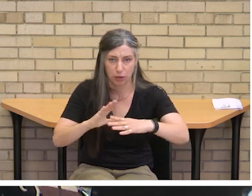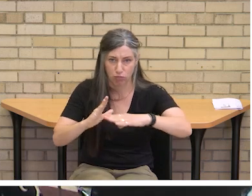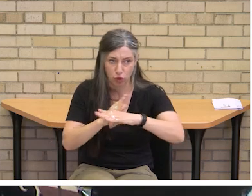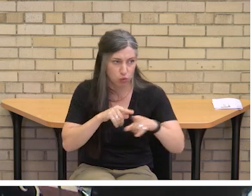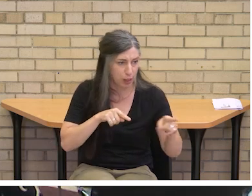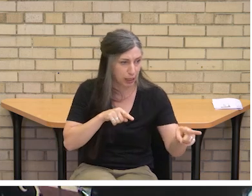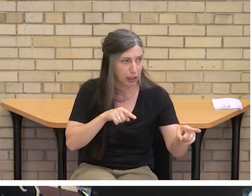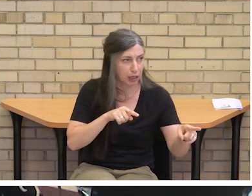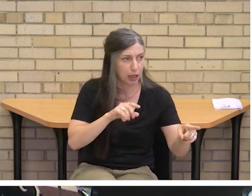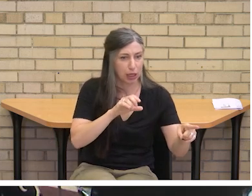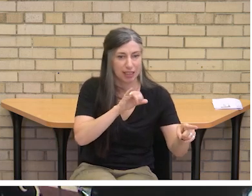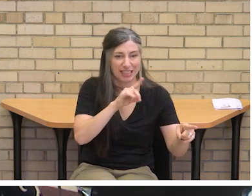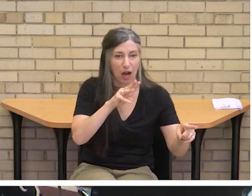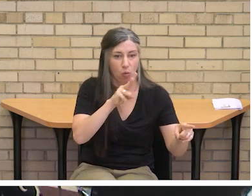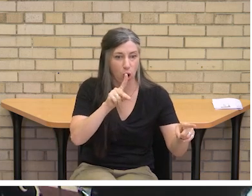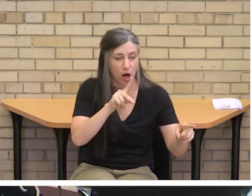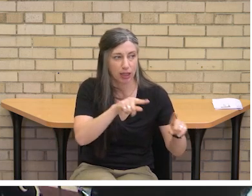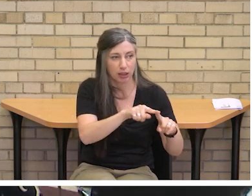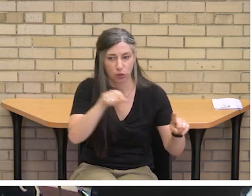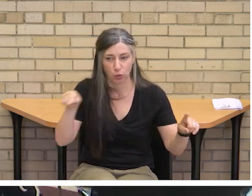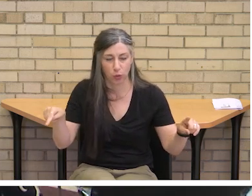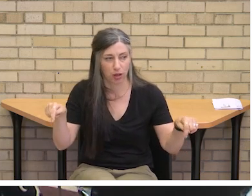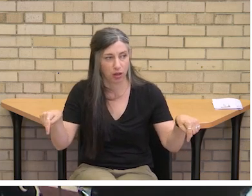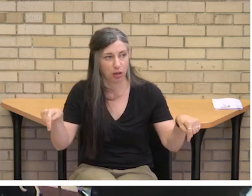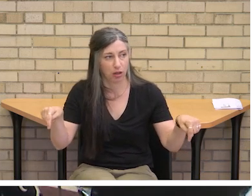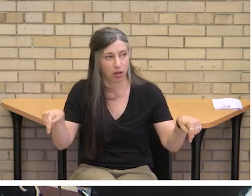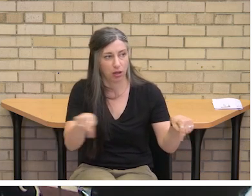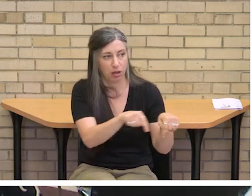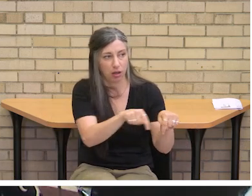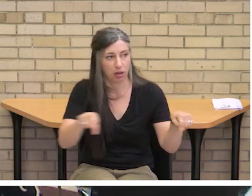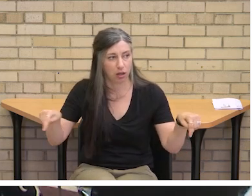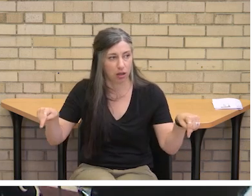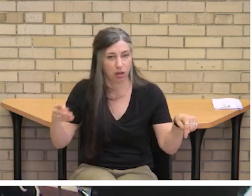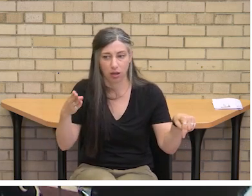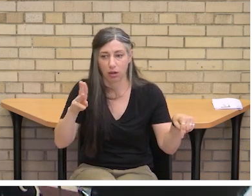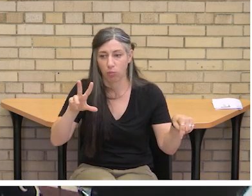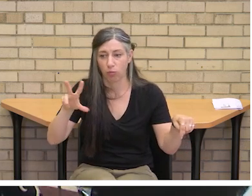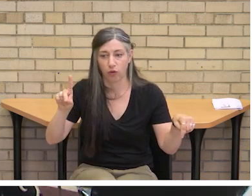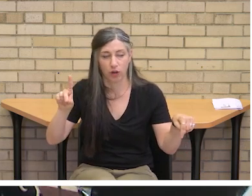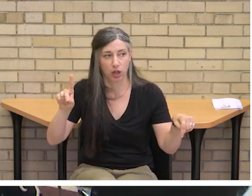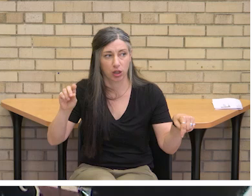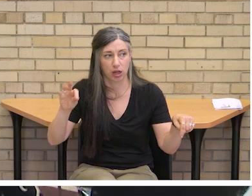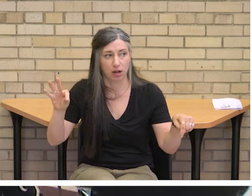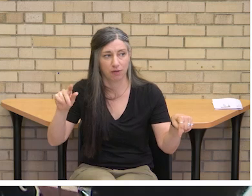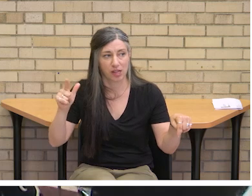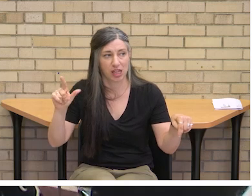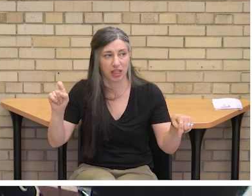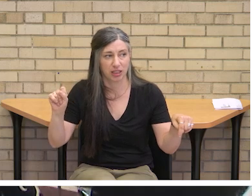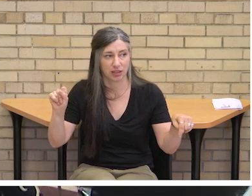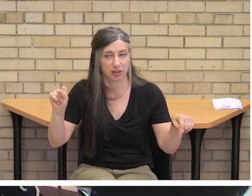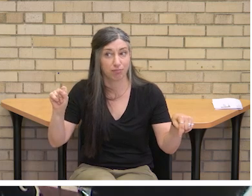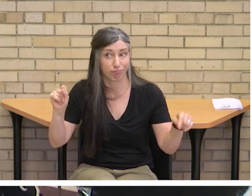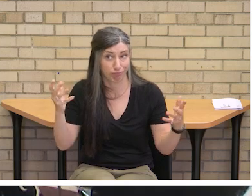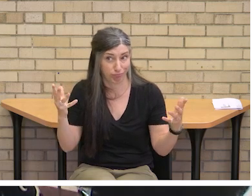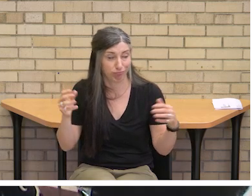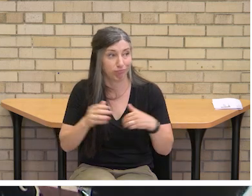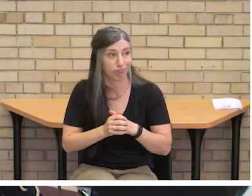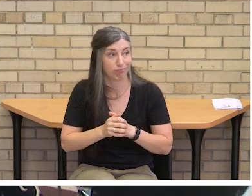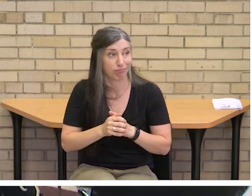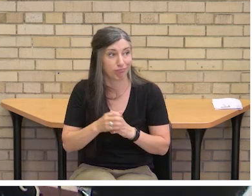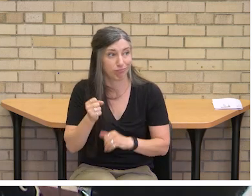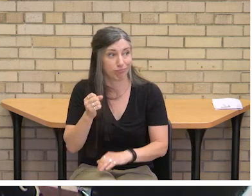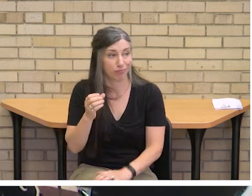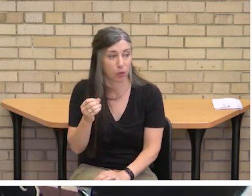the sidewalks of the boulevard of the Allies.